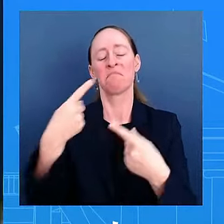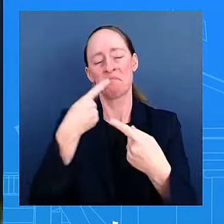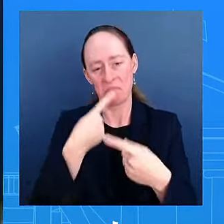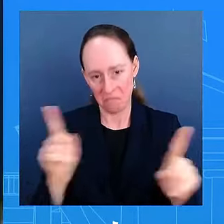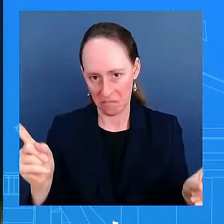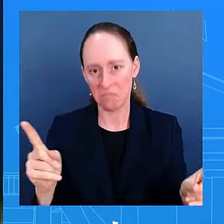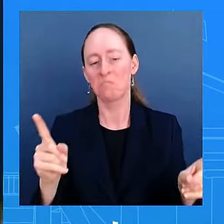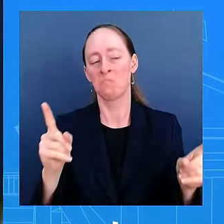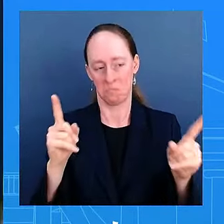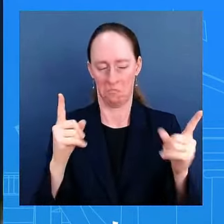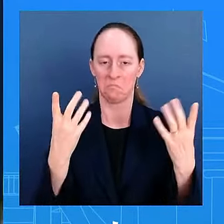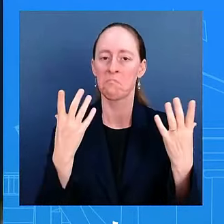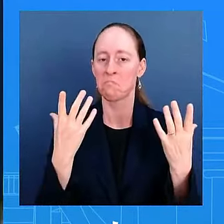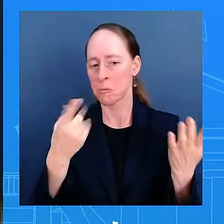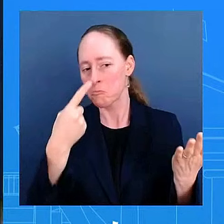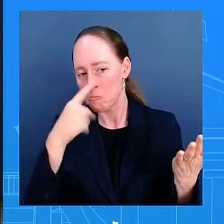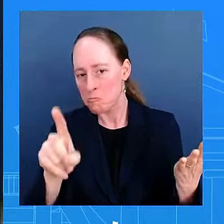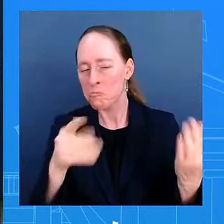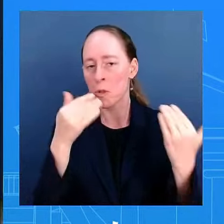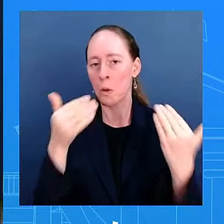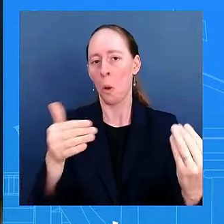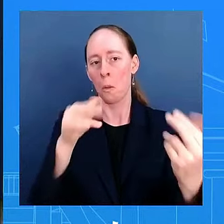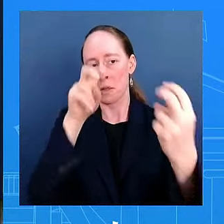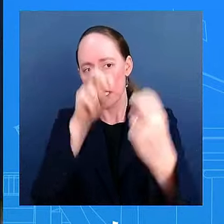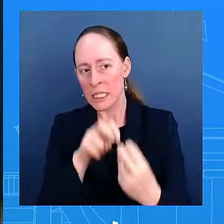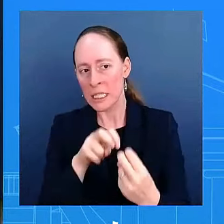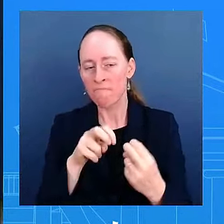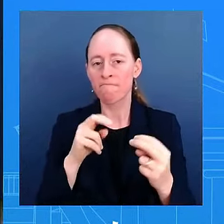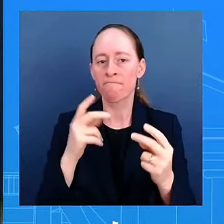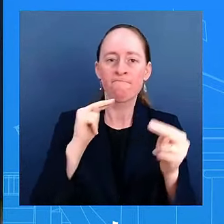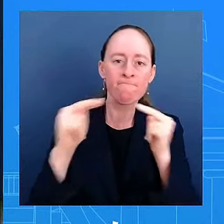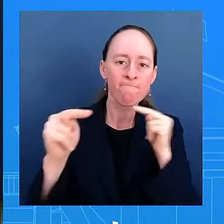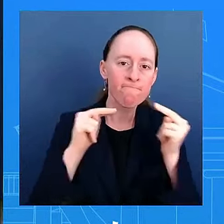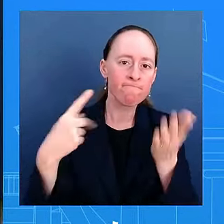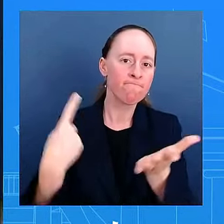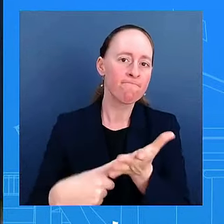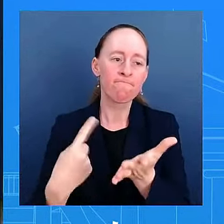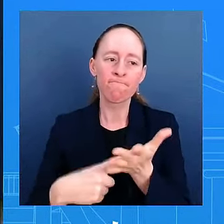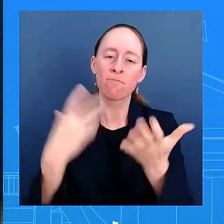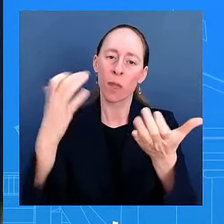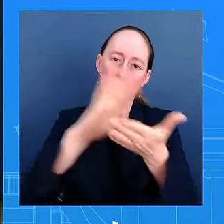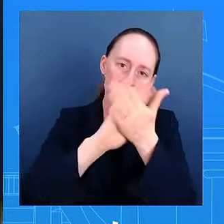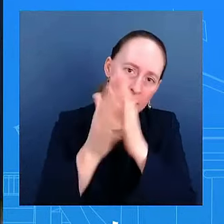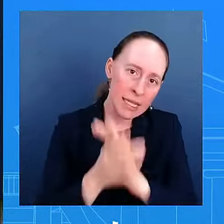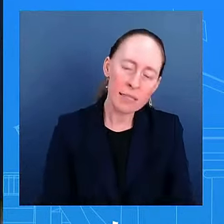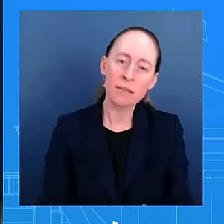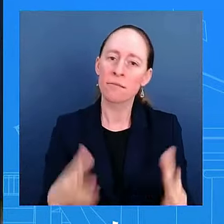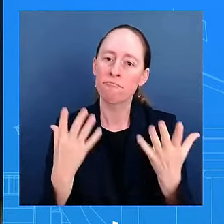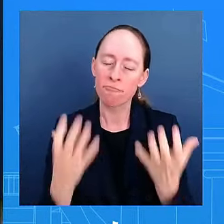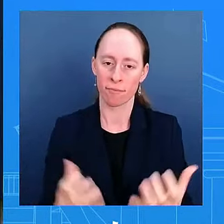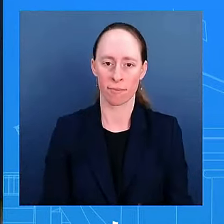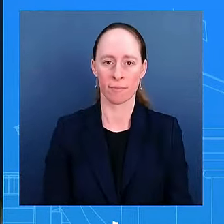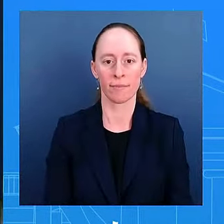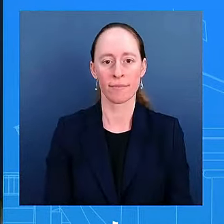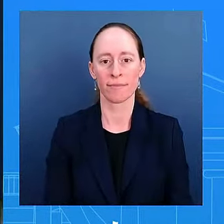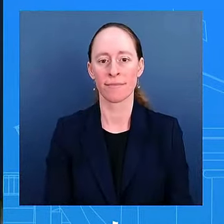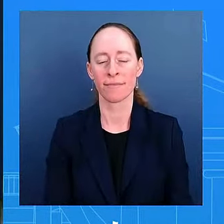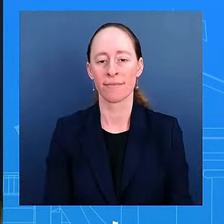obviously we do not have conversations here with Hezbollah or any of the Iran-backed groups. We don't speak to Iran. That is not